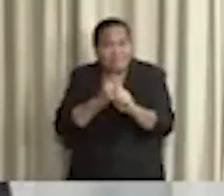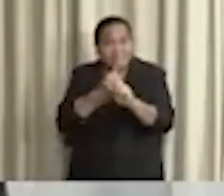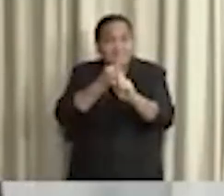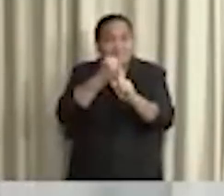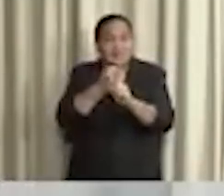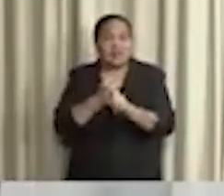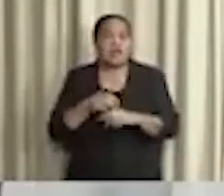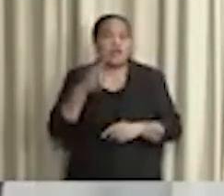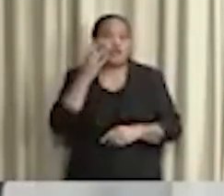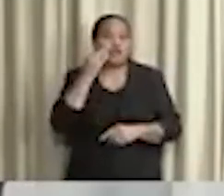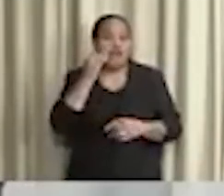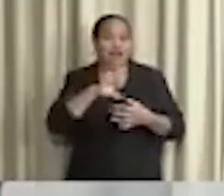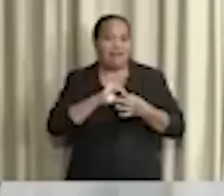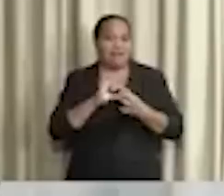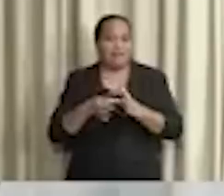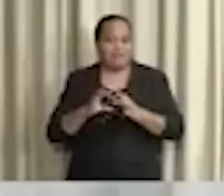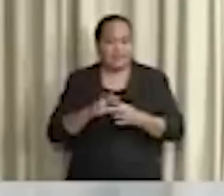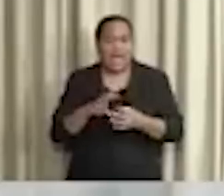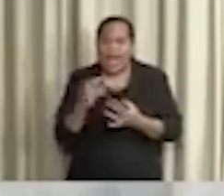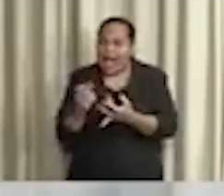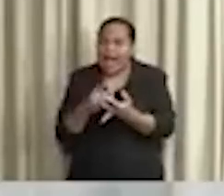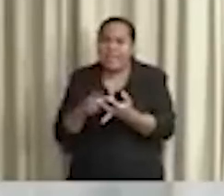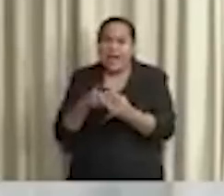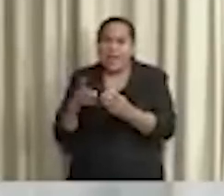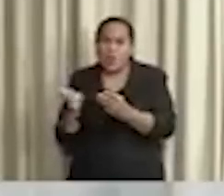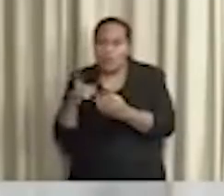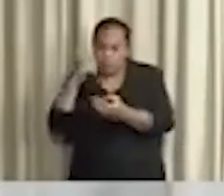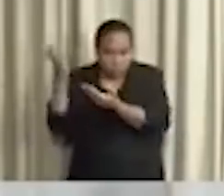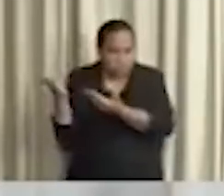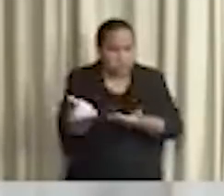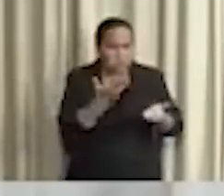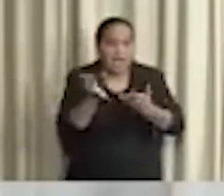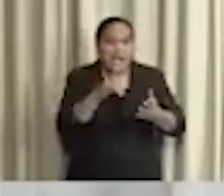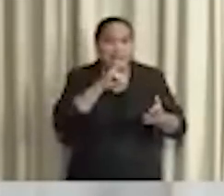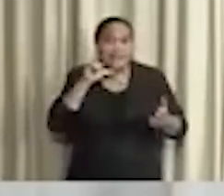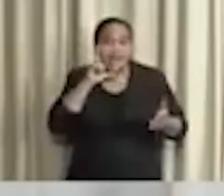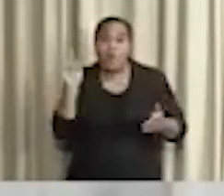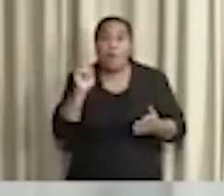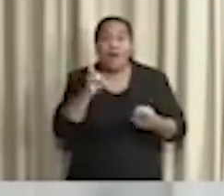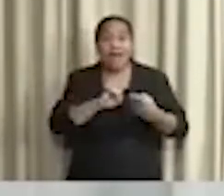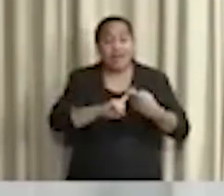There were several other information papers that were tabled yesterday, and they include